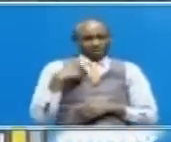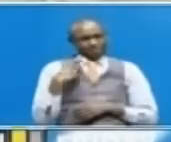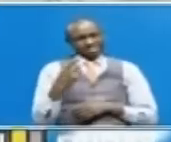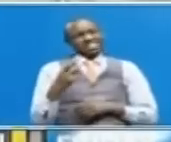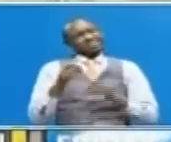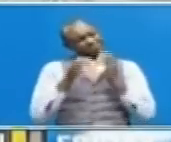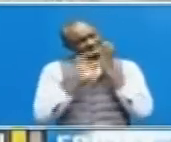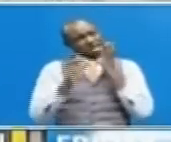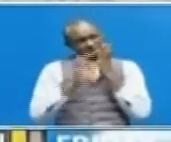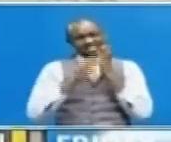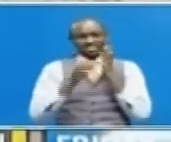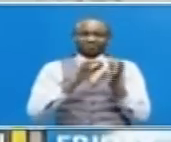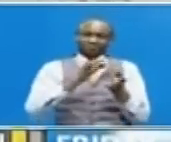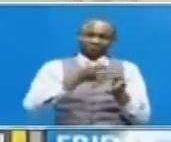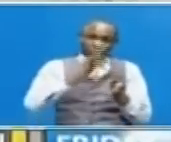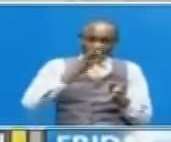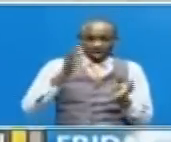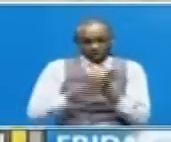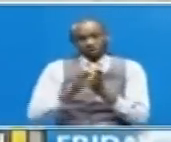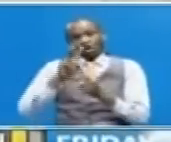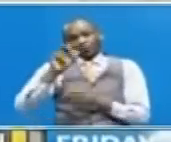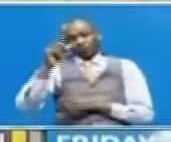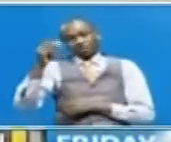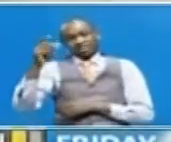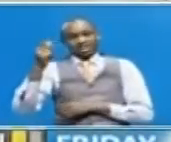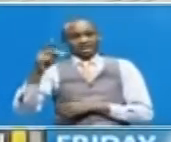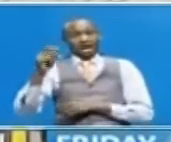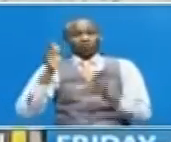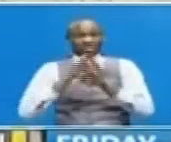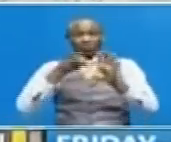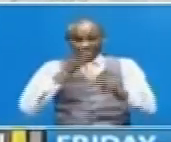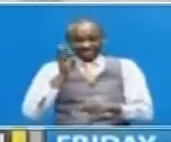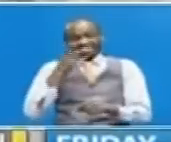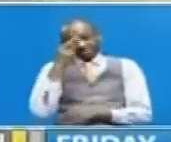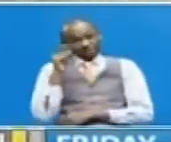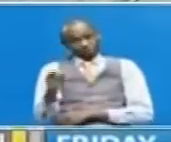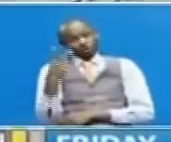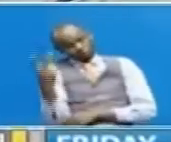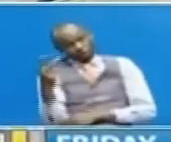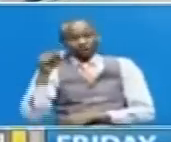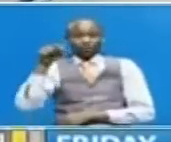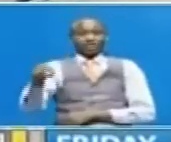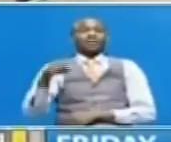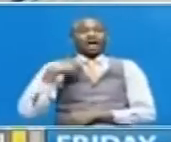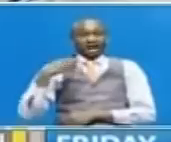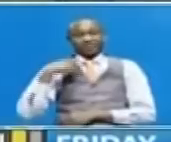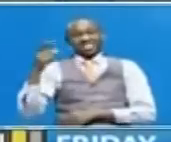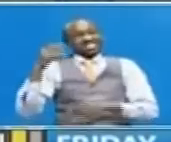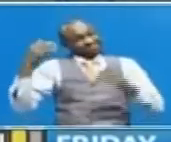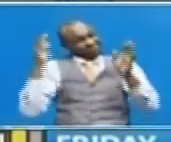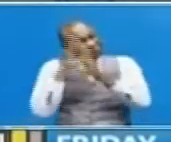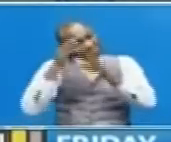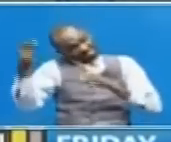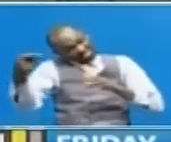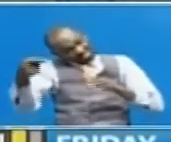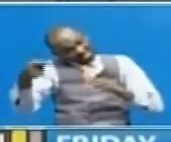popular brands of spirits, brandy, gin, vodka, rum and whiskey are suspected brews packaged in the city's backyards